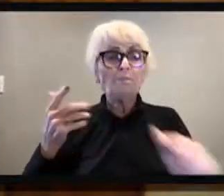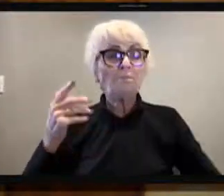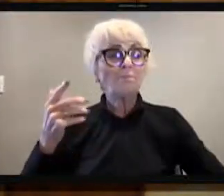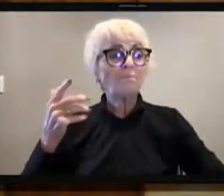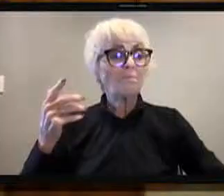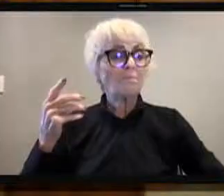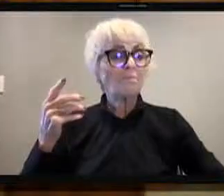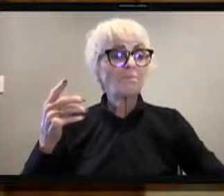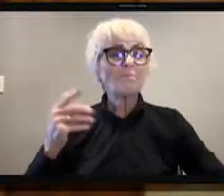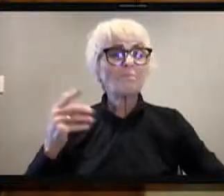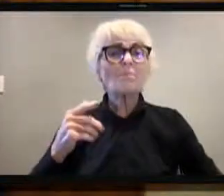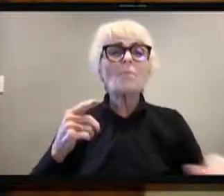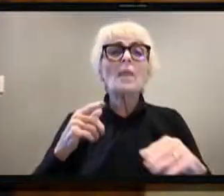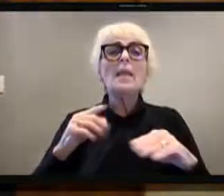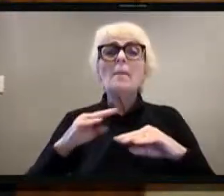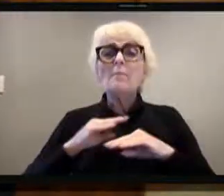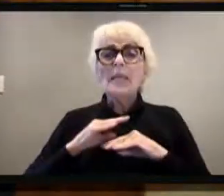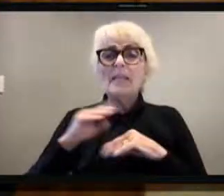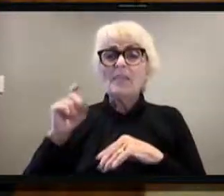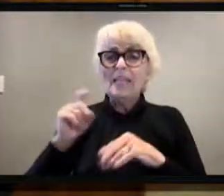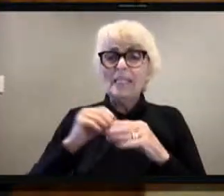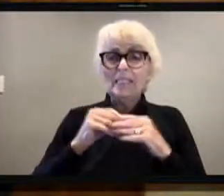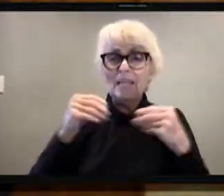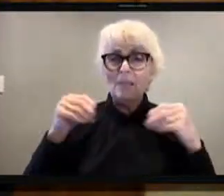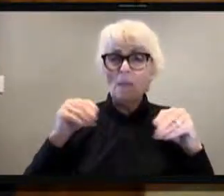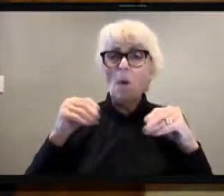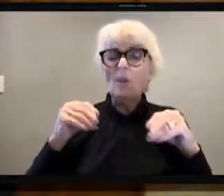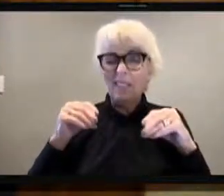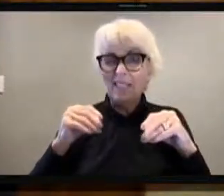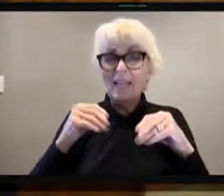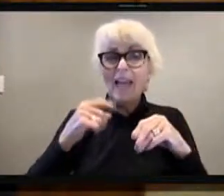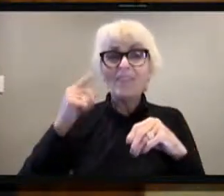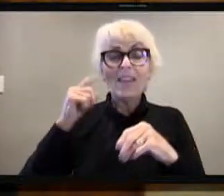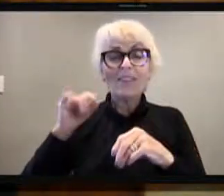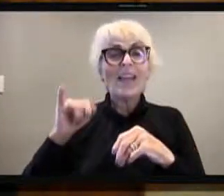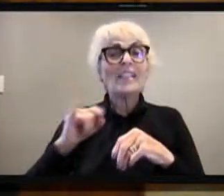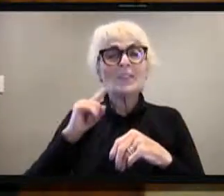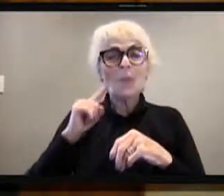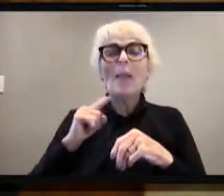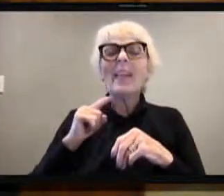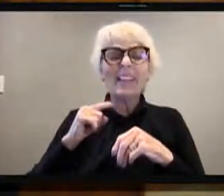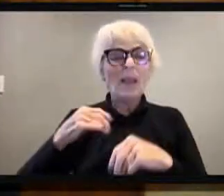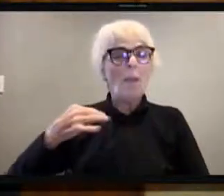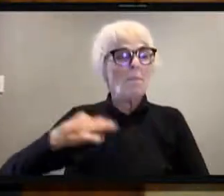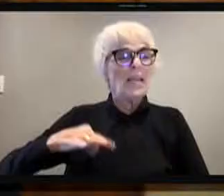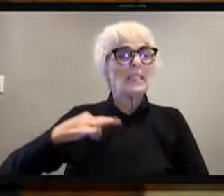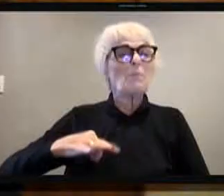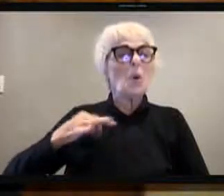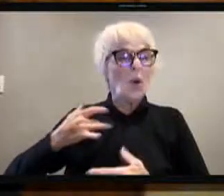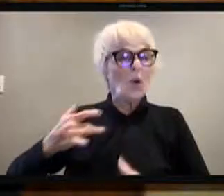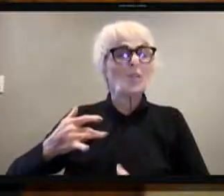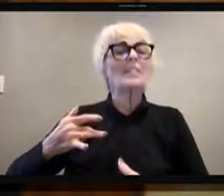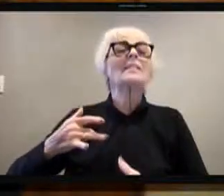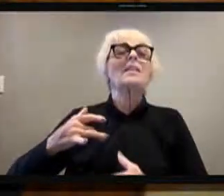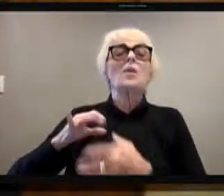meet the market needs. And I think that's something that's very Pittsburgh related to, first sort of an